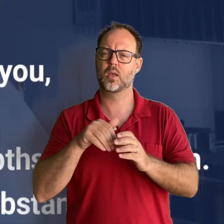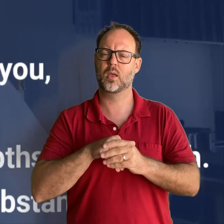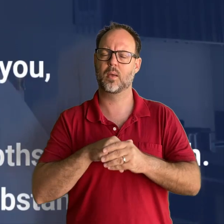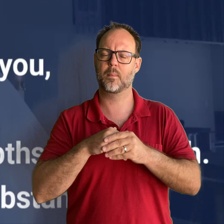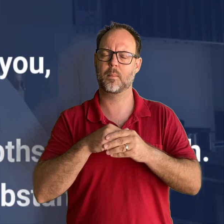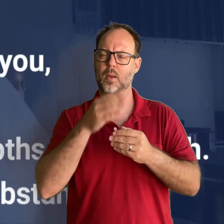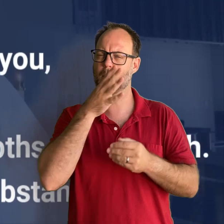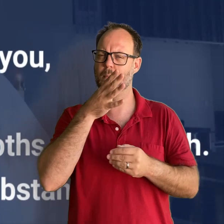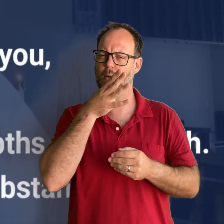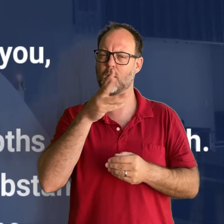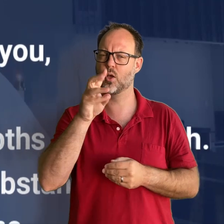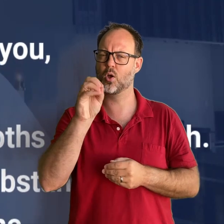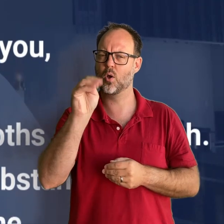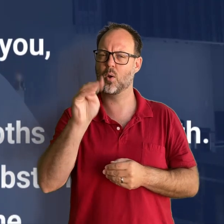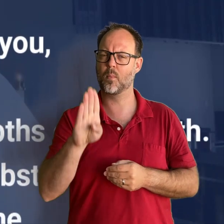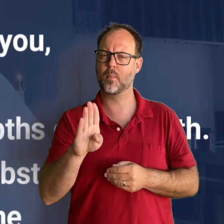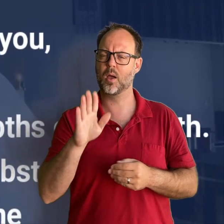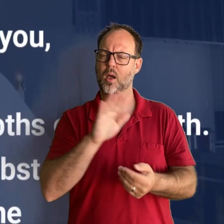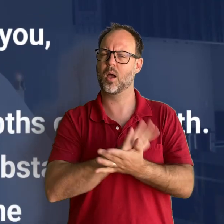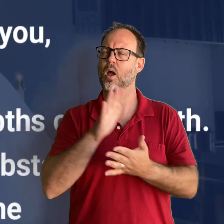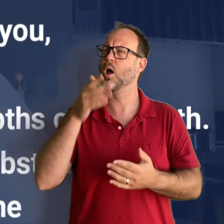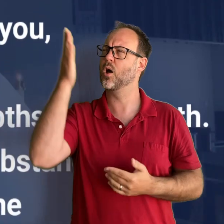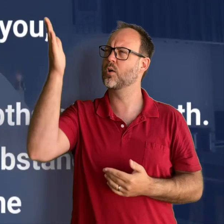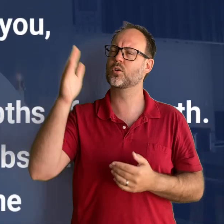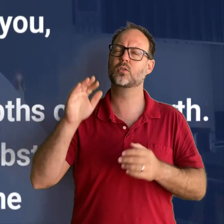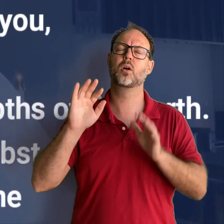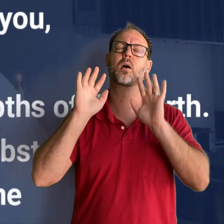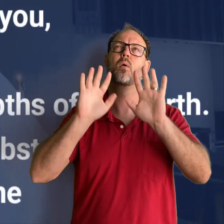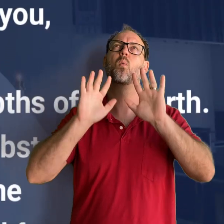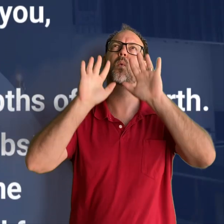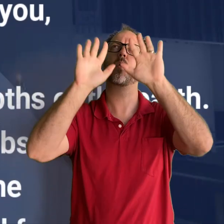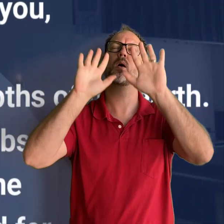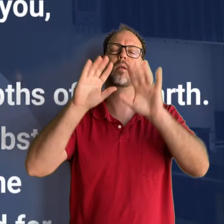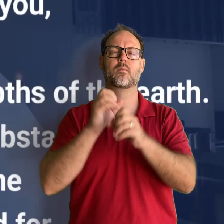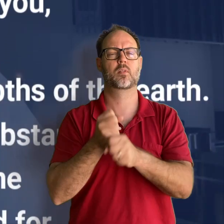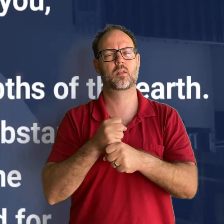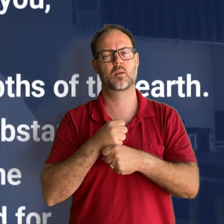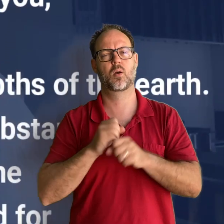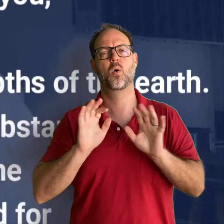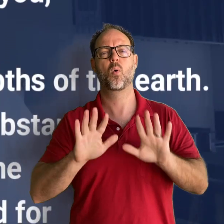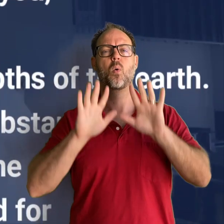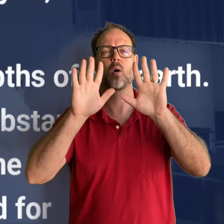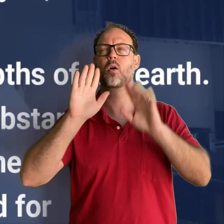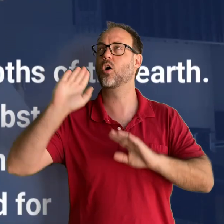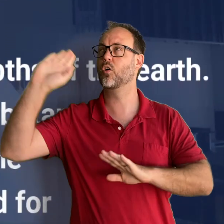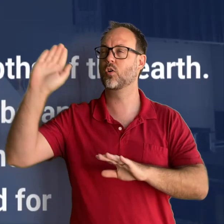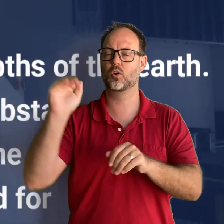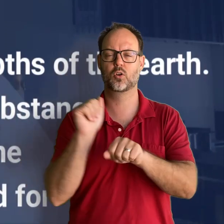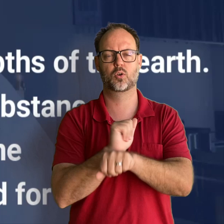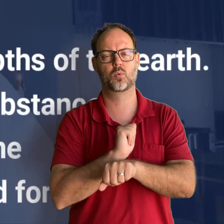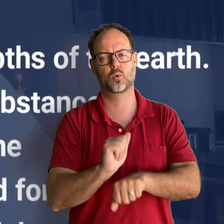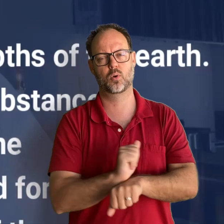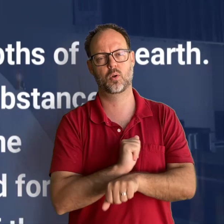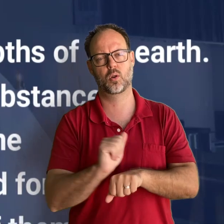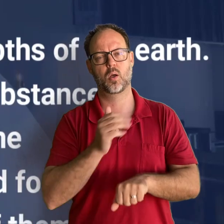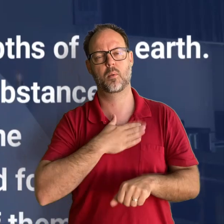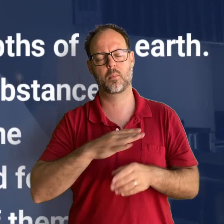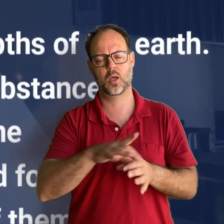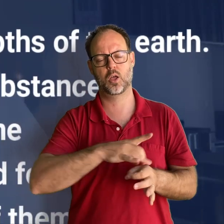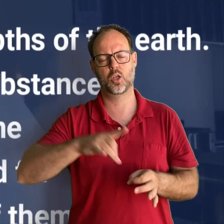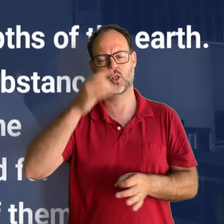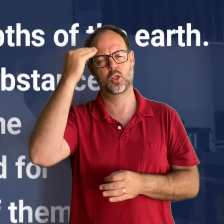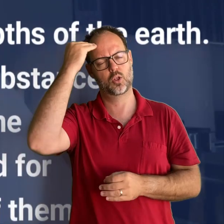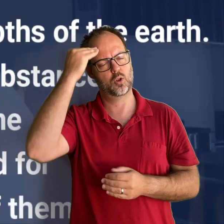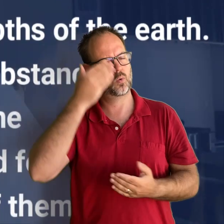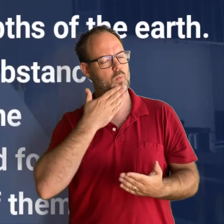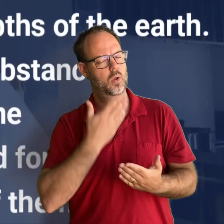mother's womb. I praise you, for I am fearfully and wonderfully made. Wonderful are your works. My soul